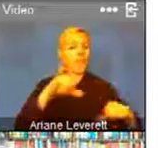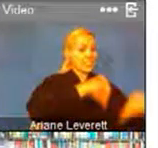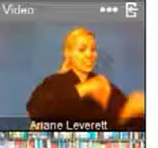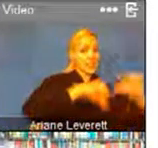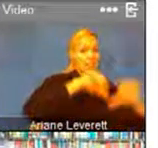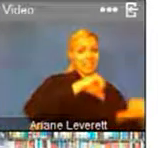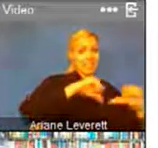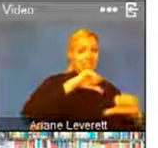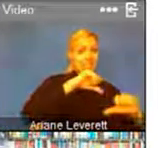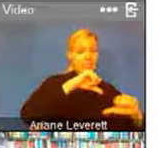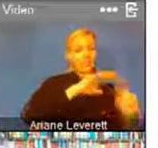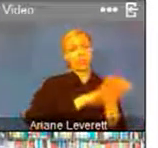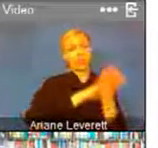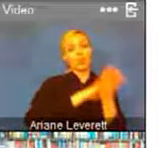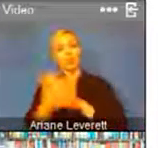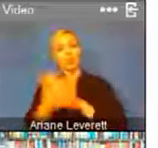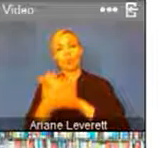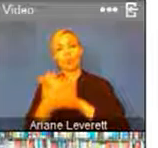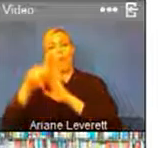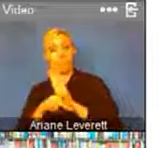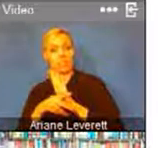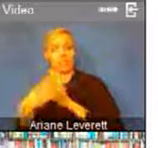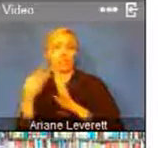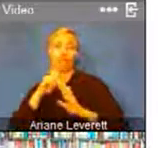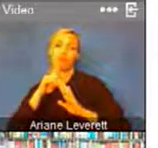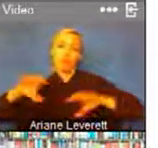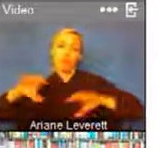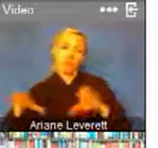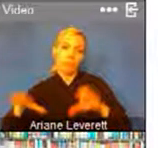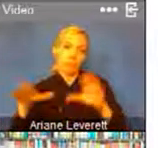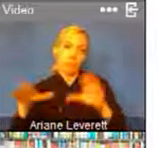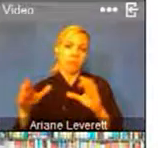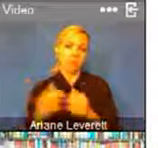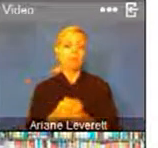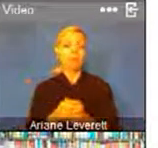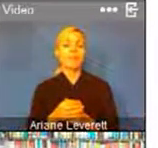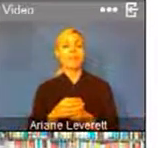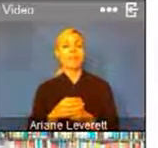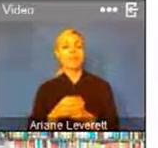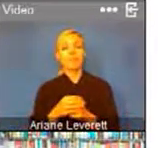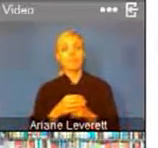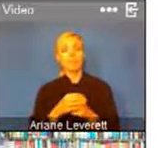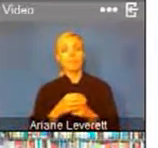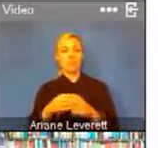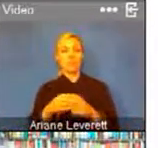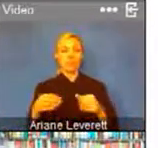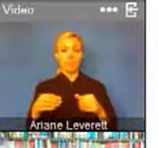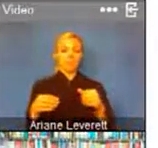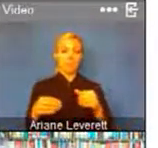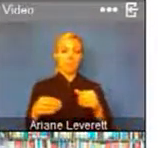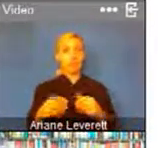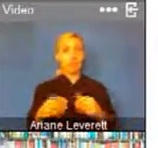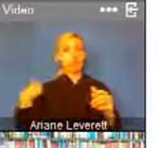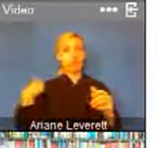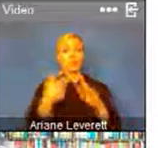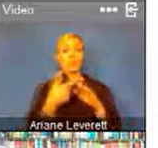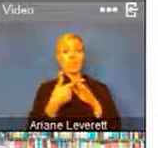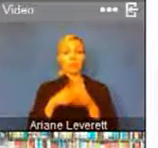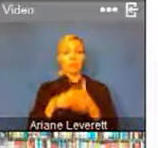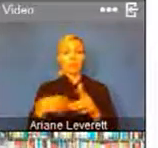knowledge engineering, some examples for implementation of research results in practice, and then